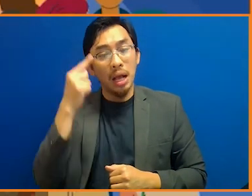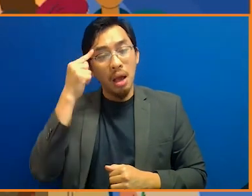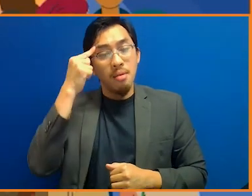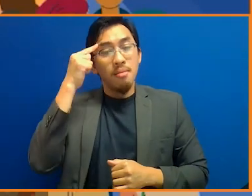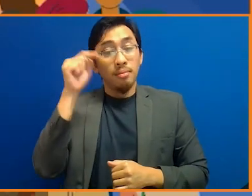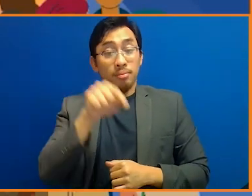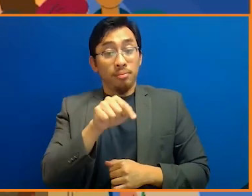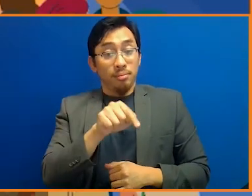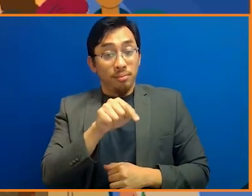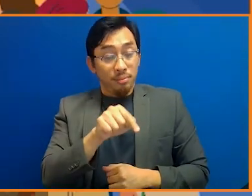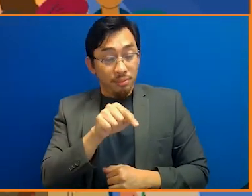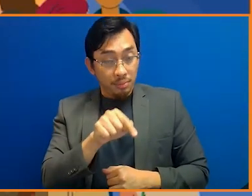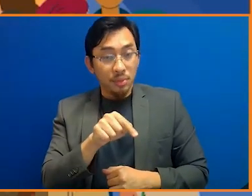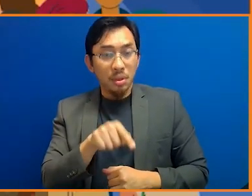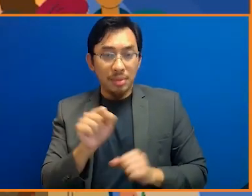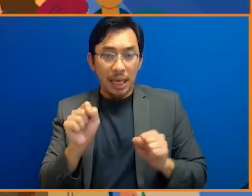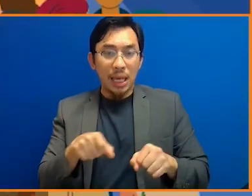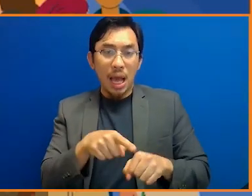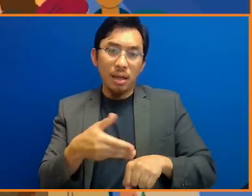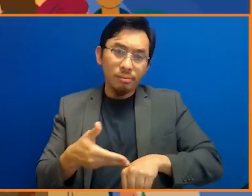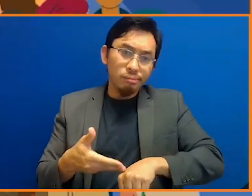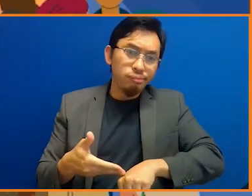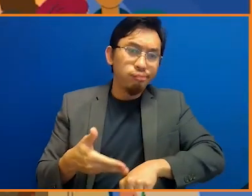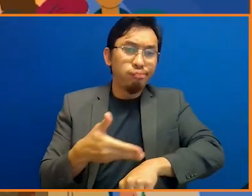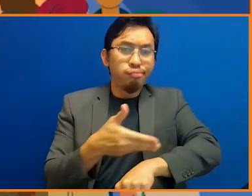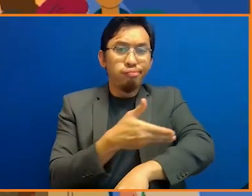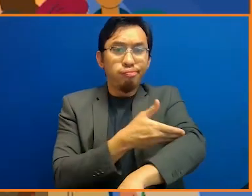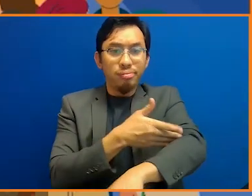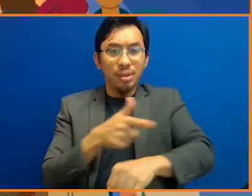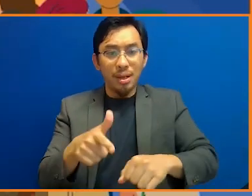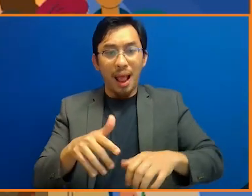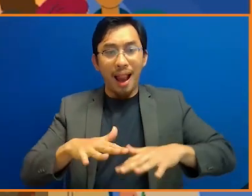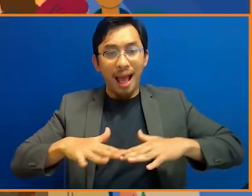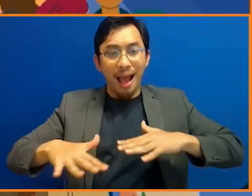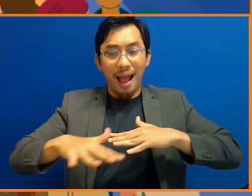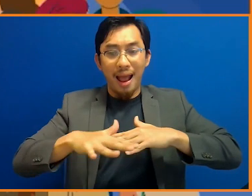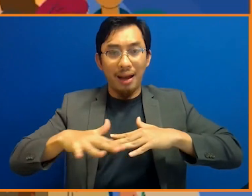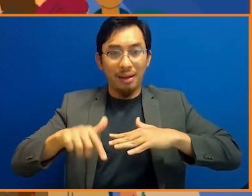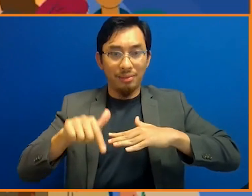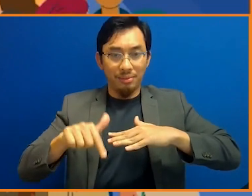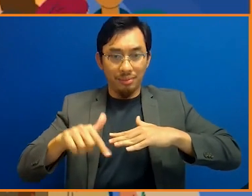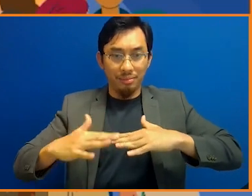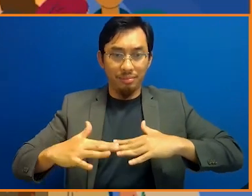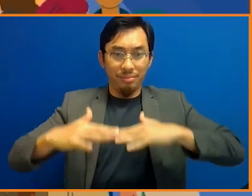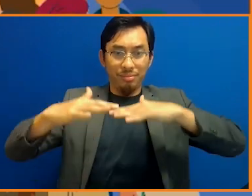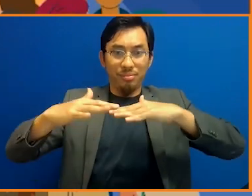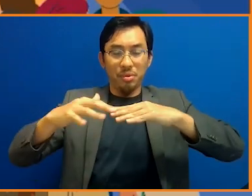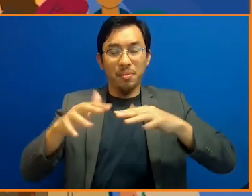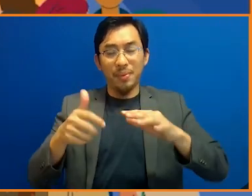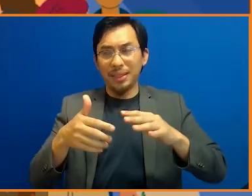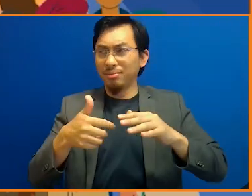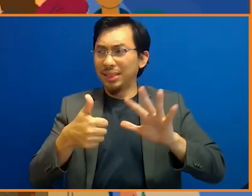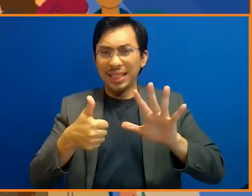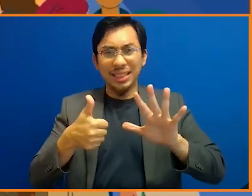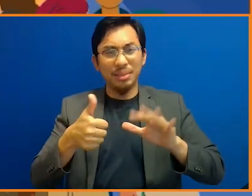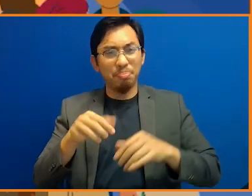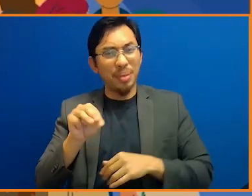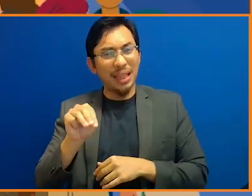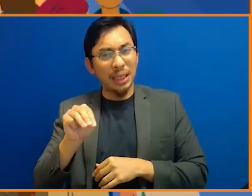this idea, so we increased the land elevation of this road to